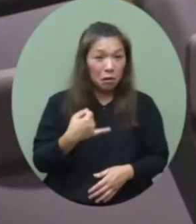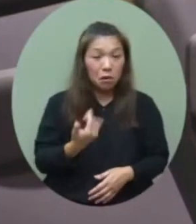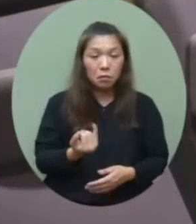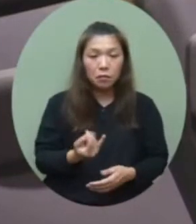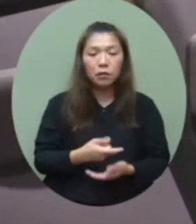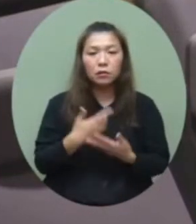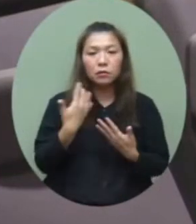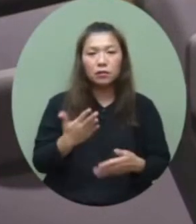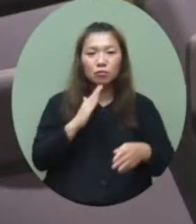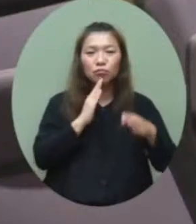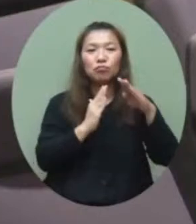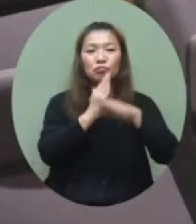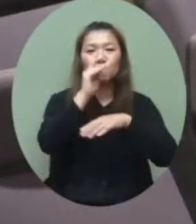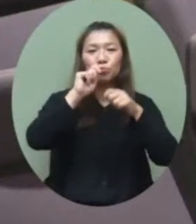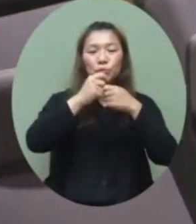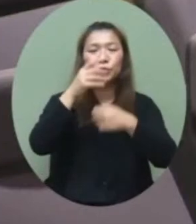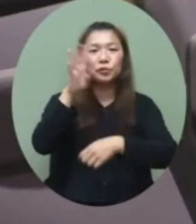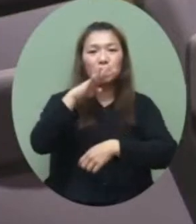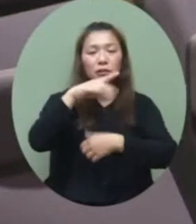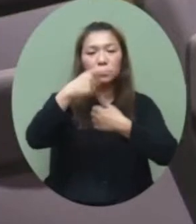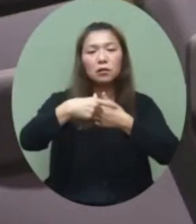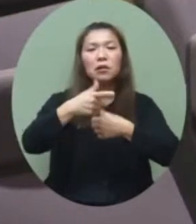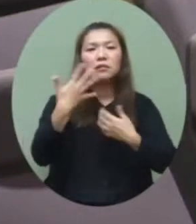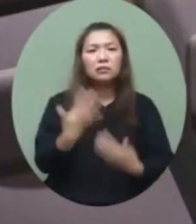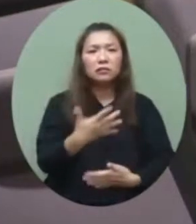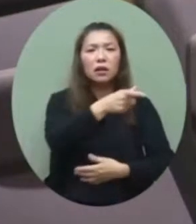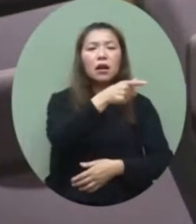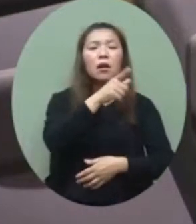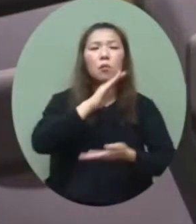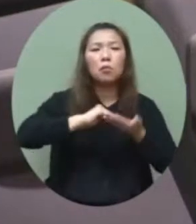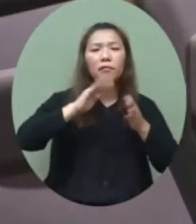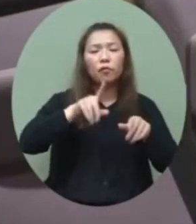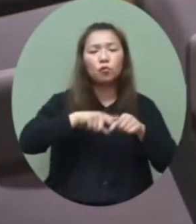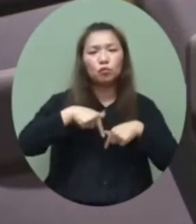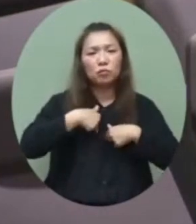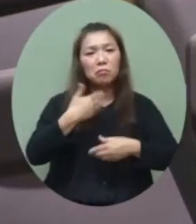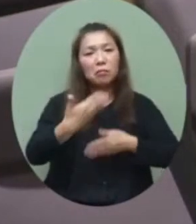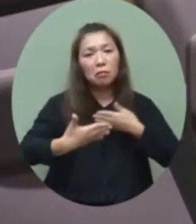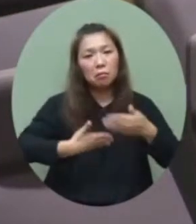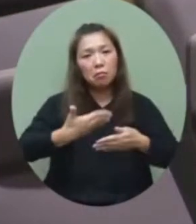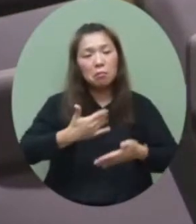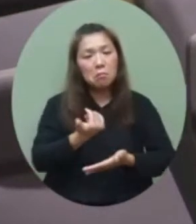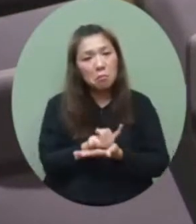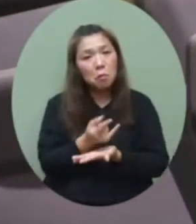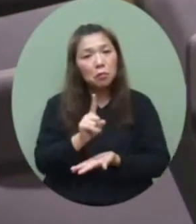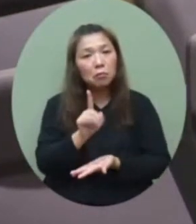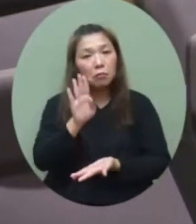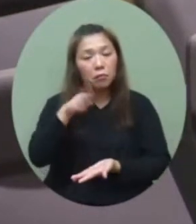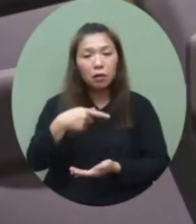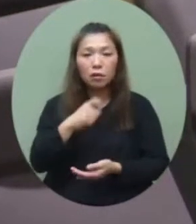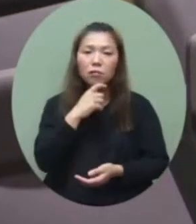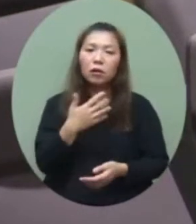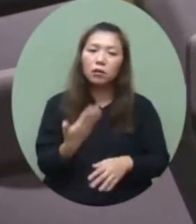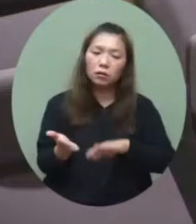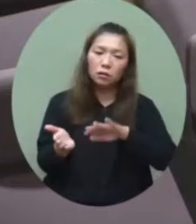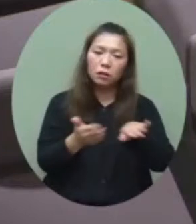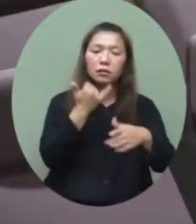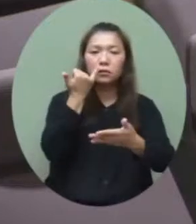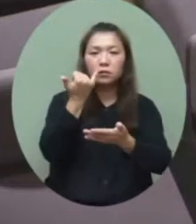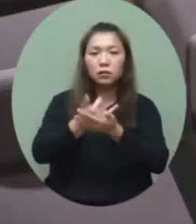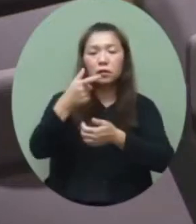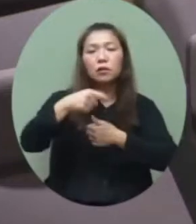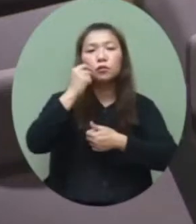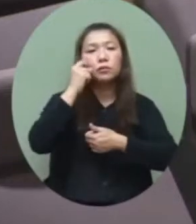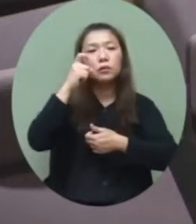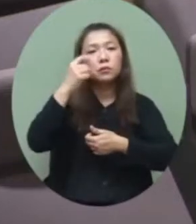So RAT is not enough. Now the number of cases has risen to over 4,000. So what do you think the future trend is? And I would